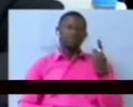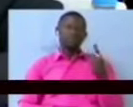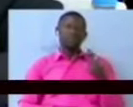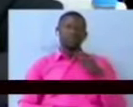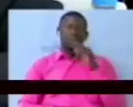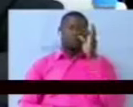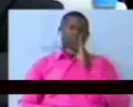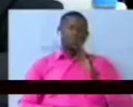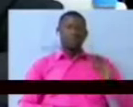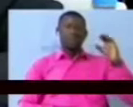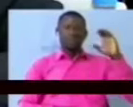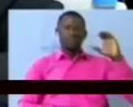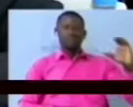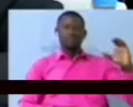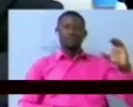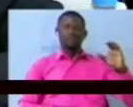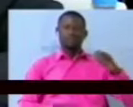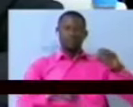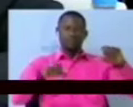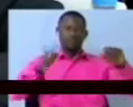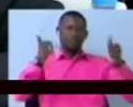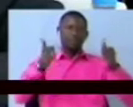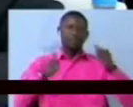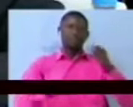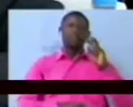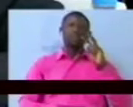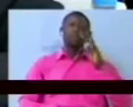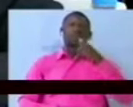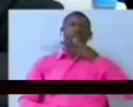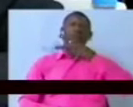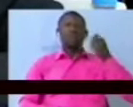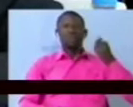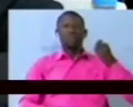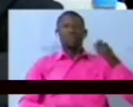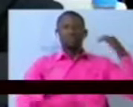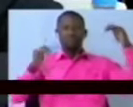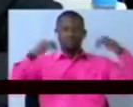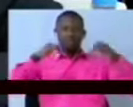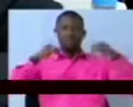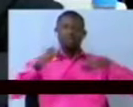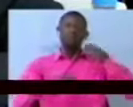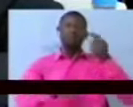January 2021, the TRRC will begin its 20th session of public hearings.